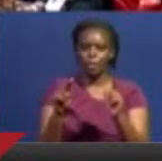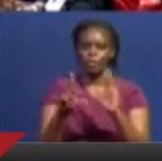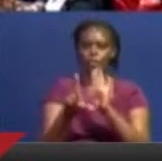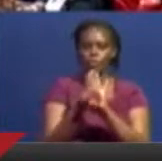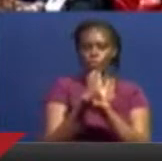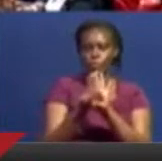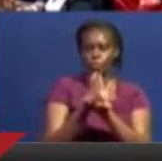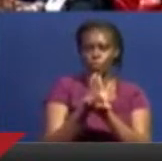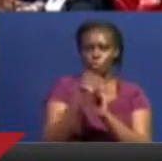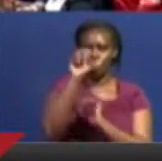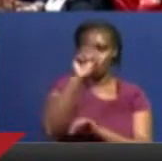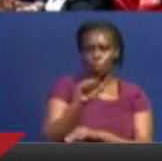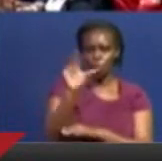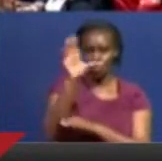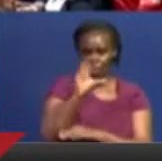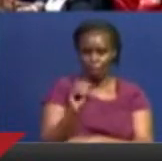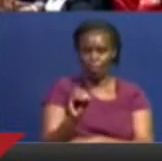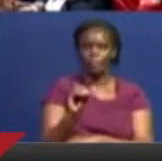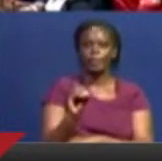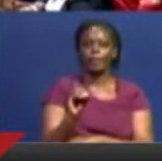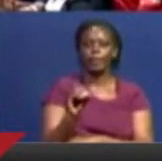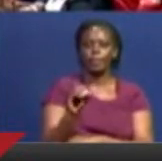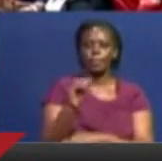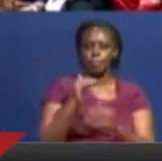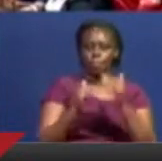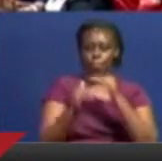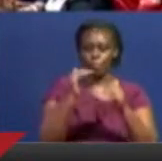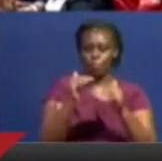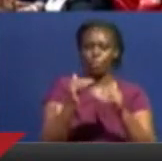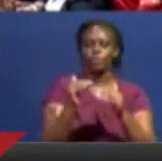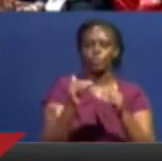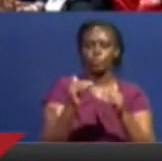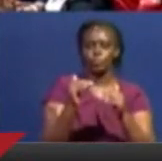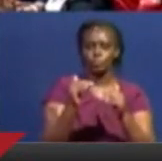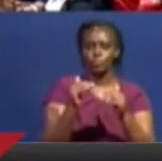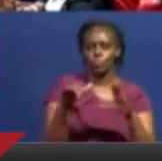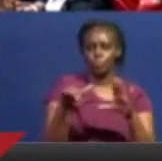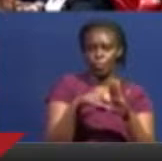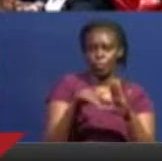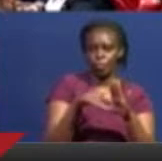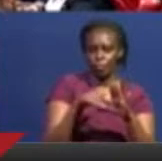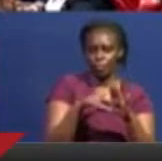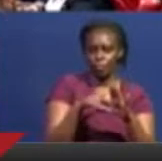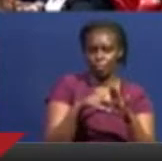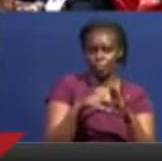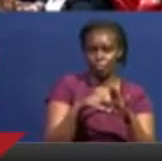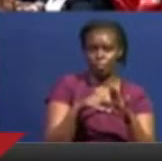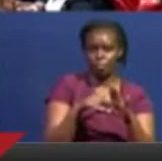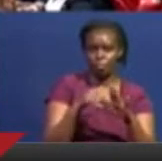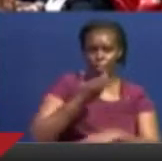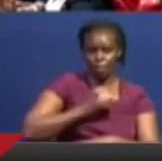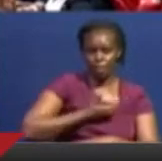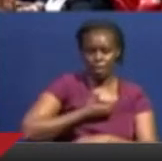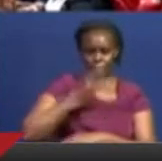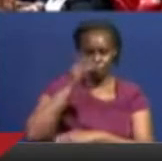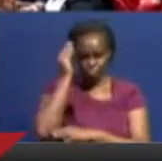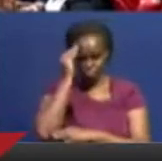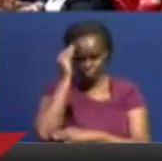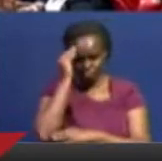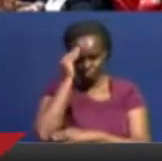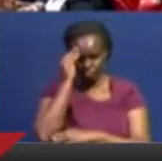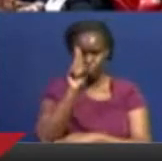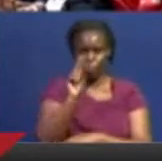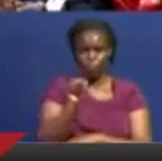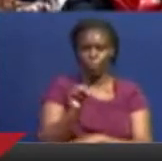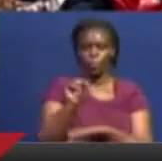of Pretoria in South Africa. His professional affiliations include memberships to the Academic Council on the